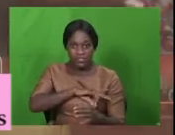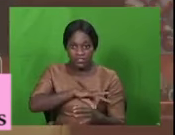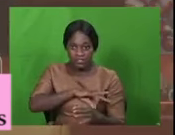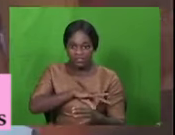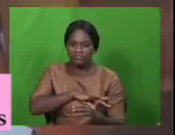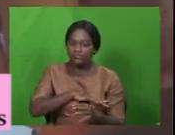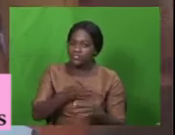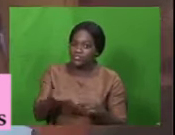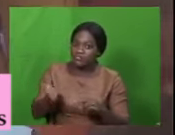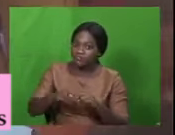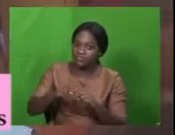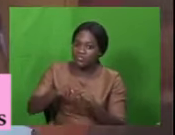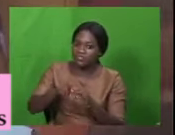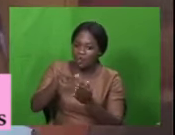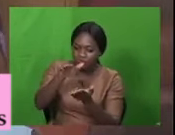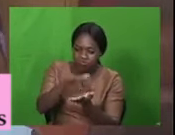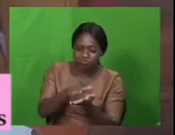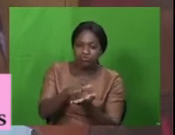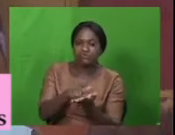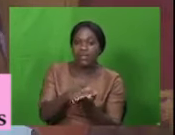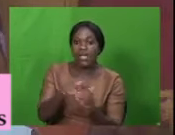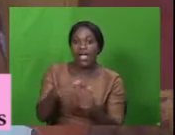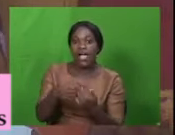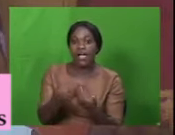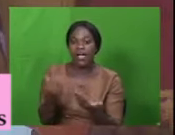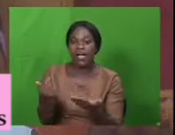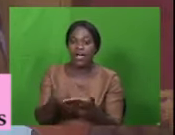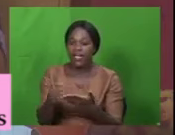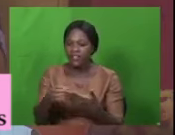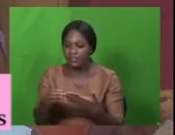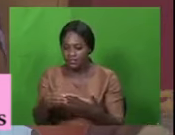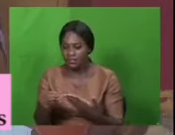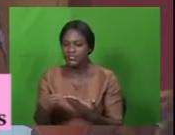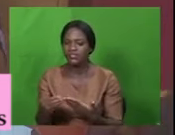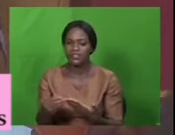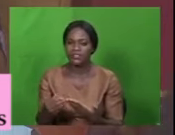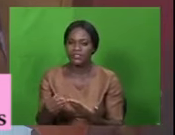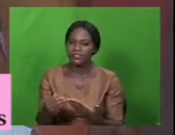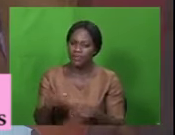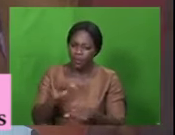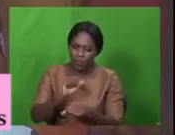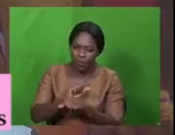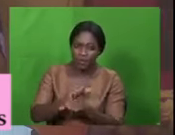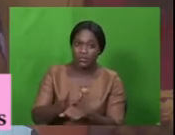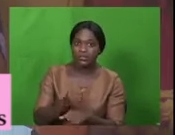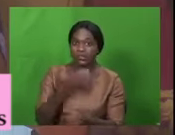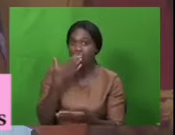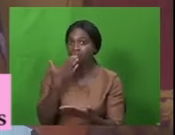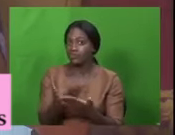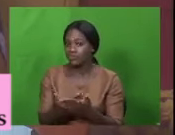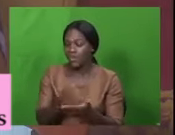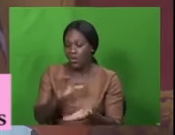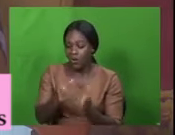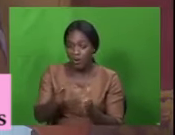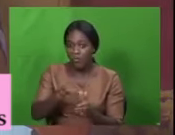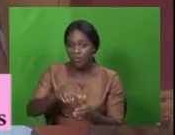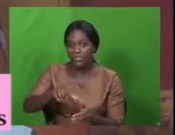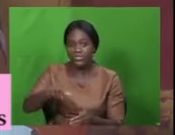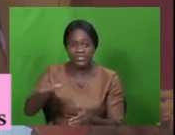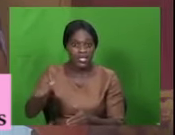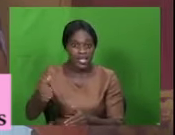of depreciation of the cedi, as it is lowest for any first-term government in the Fourth